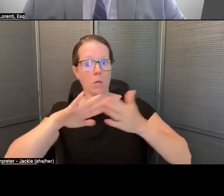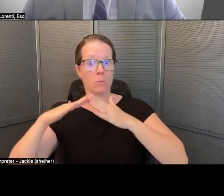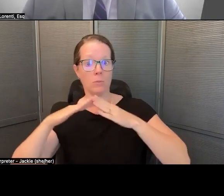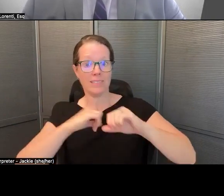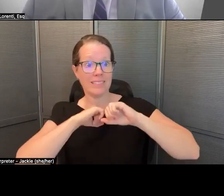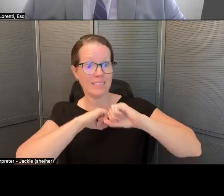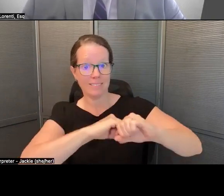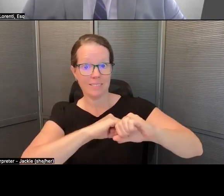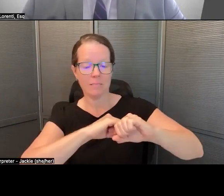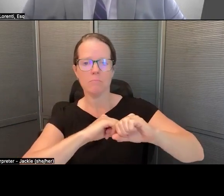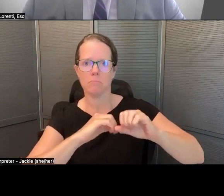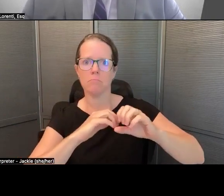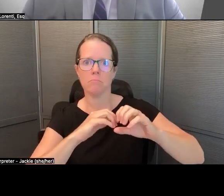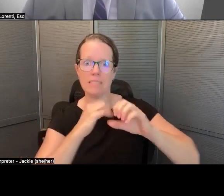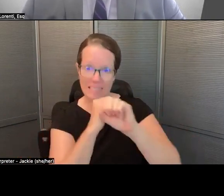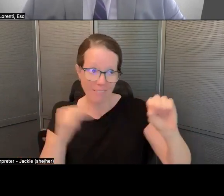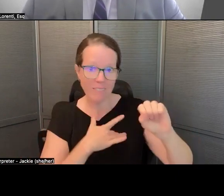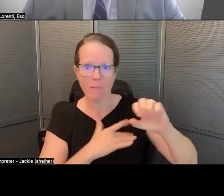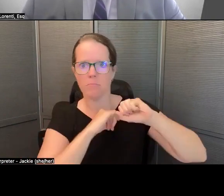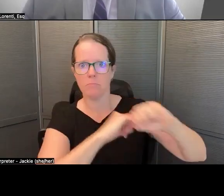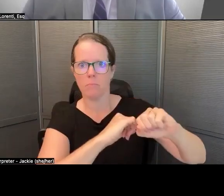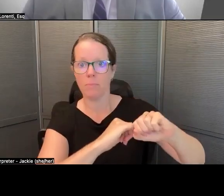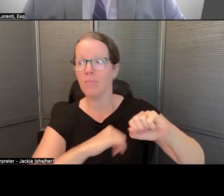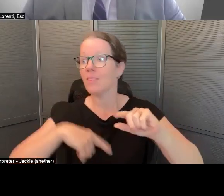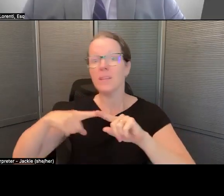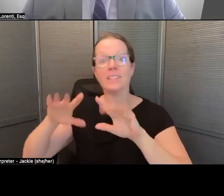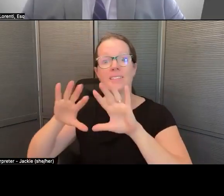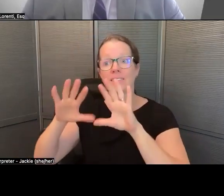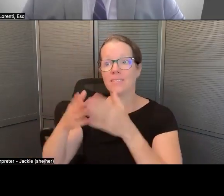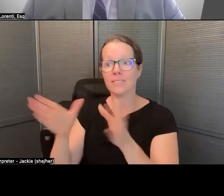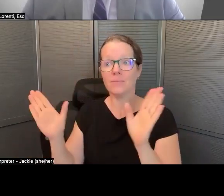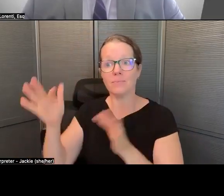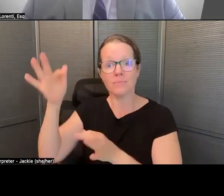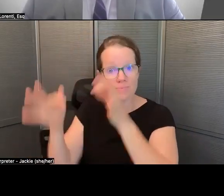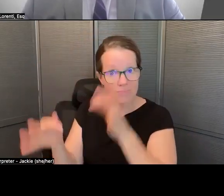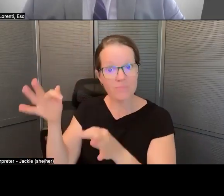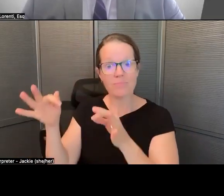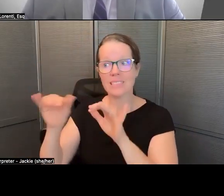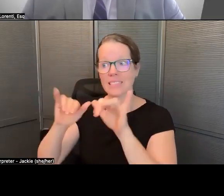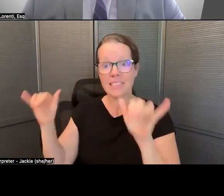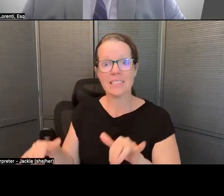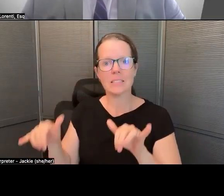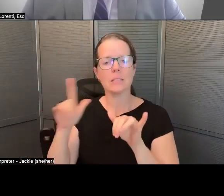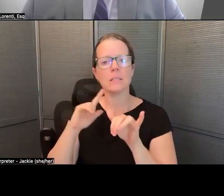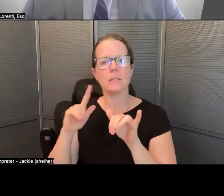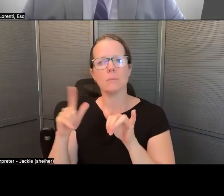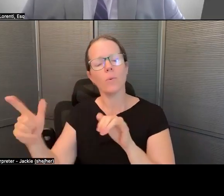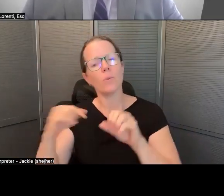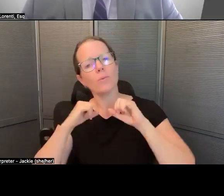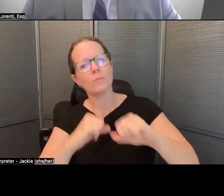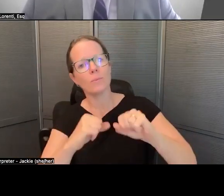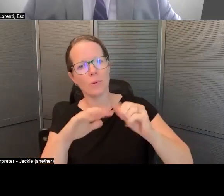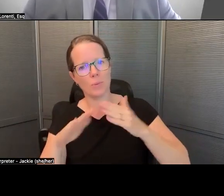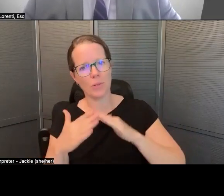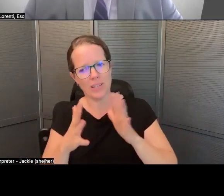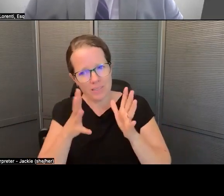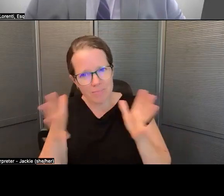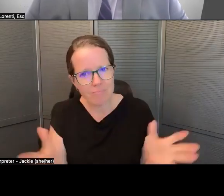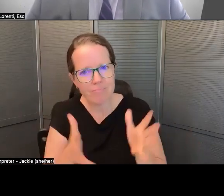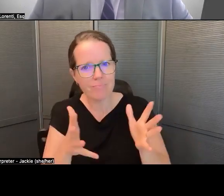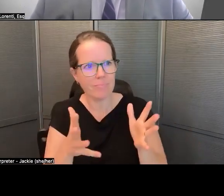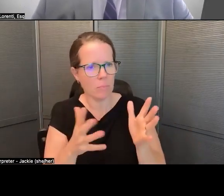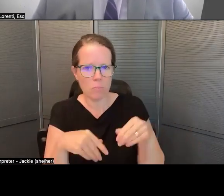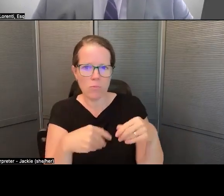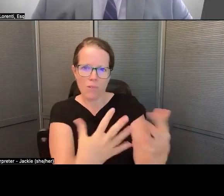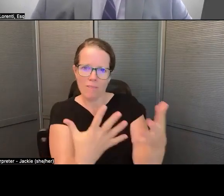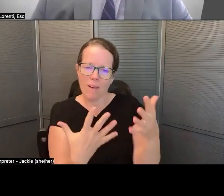the ability of the justice system to protect the community by using community-based interventions rather than incarceration. Next